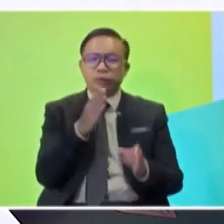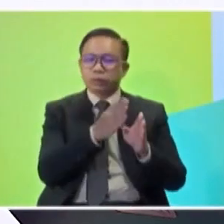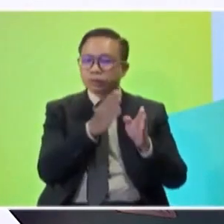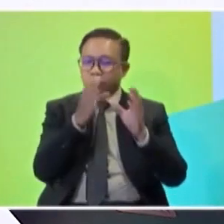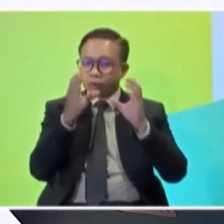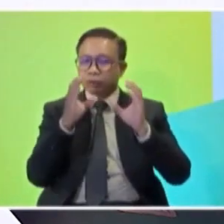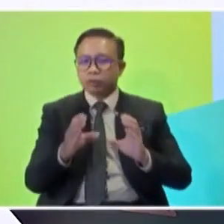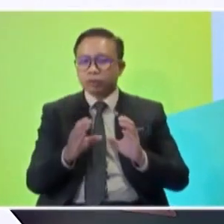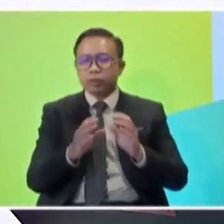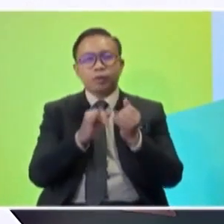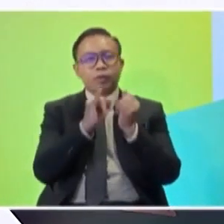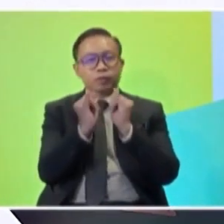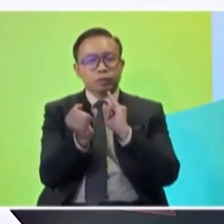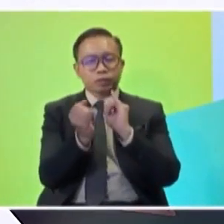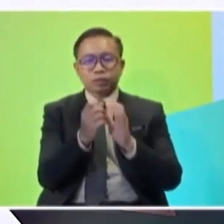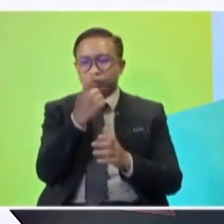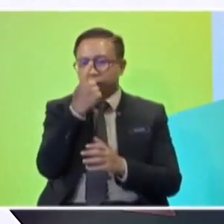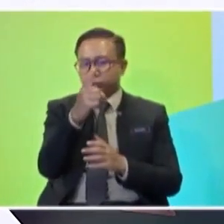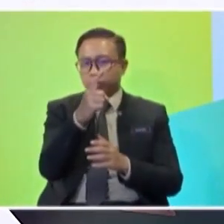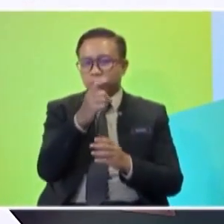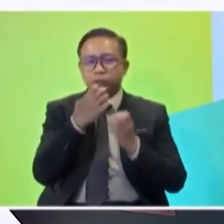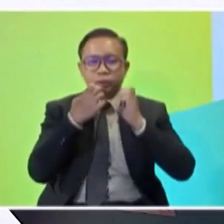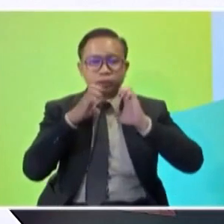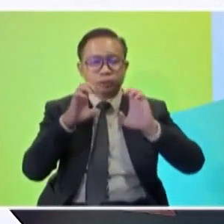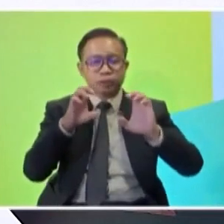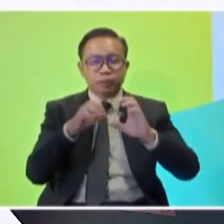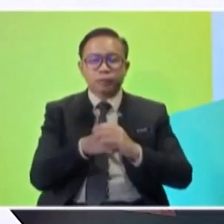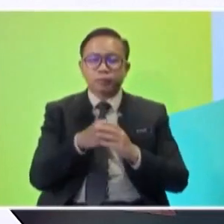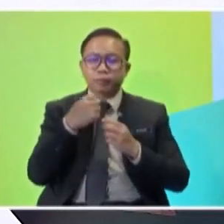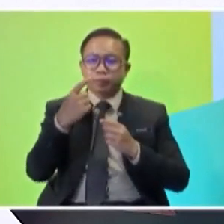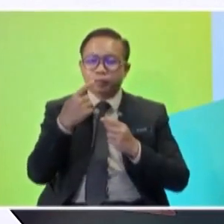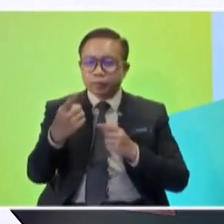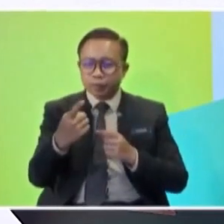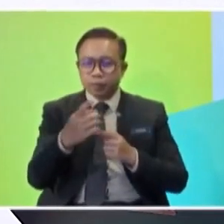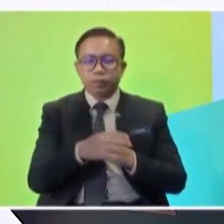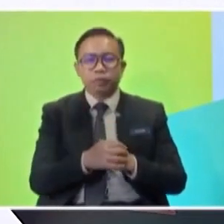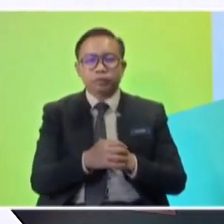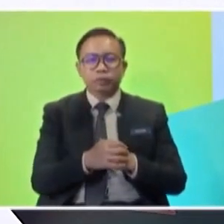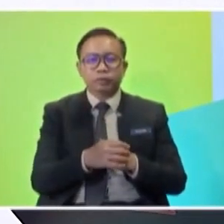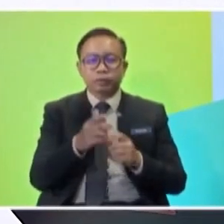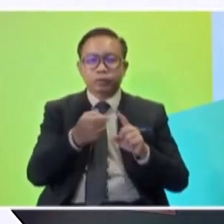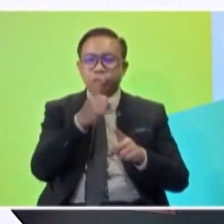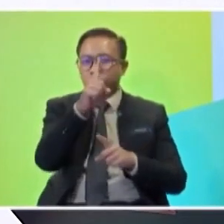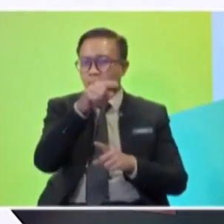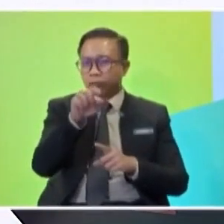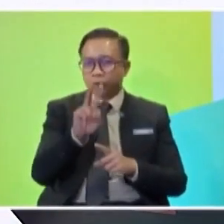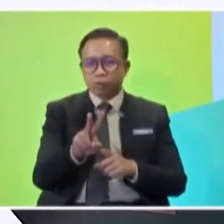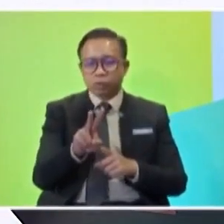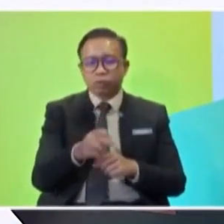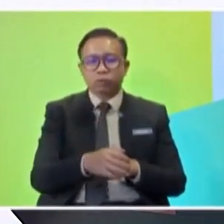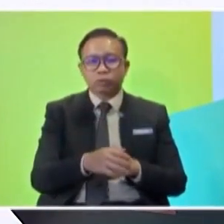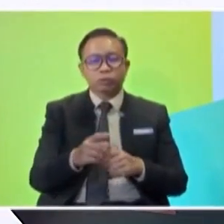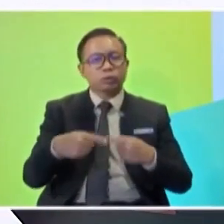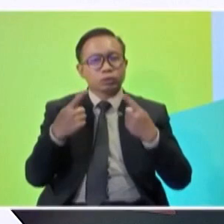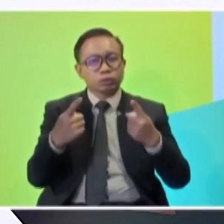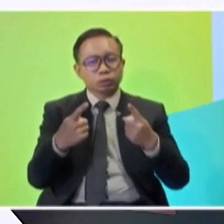we inverse, to explain to you. And usually we will skip this step. Yep. So from 1/2 divide with 4, we'll go to